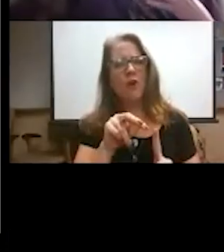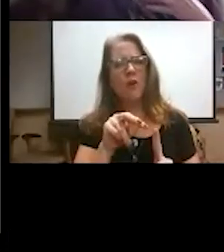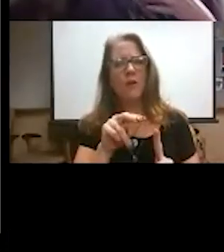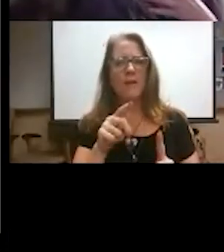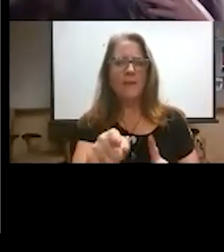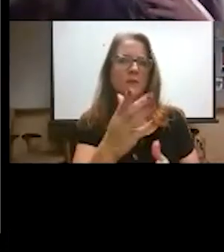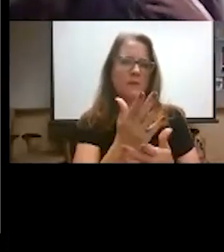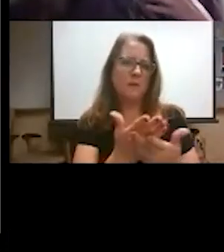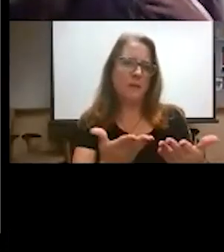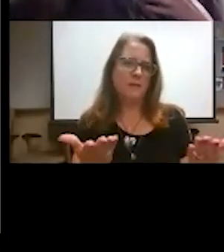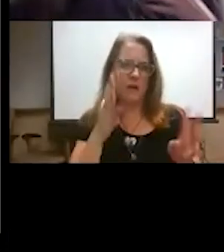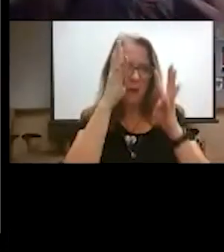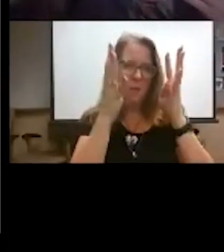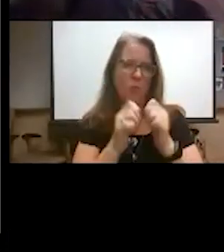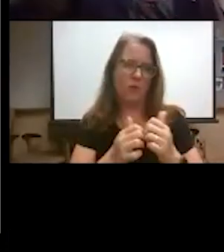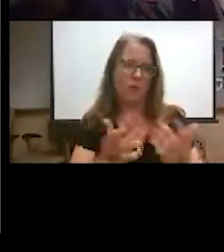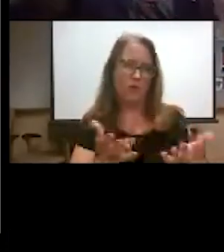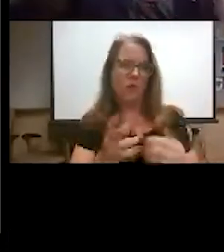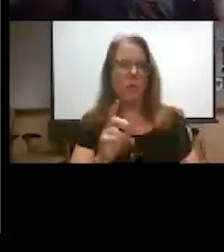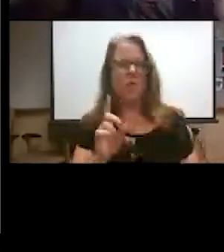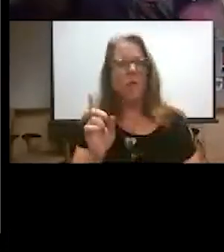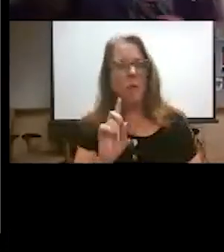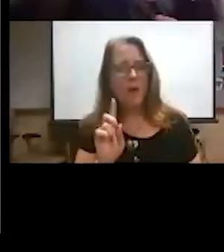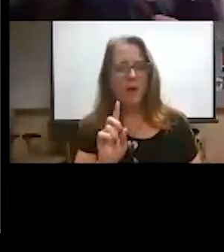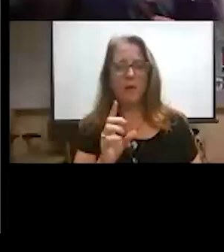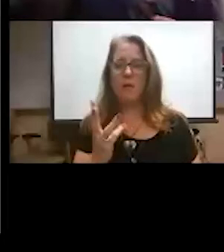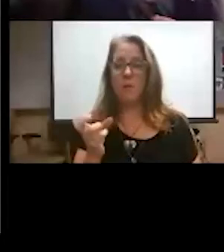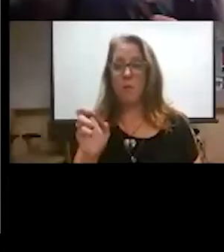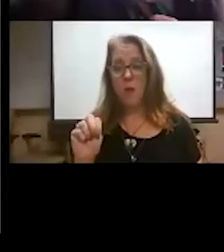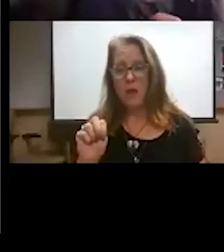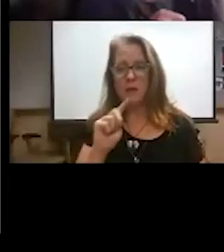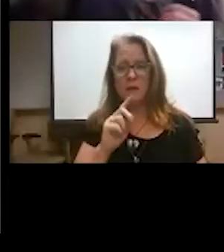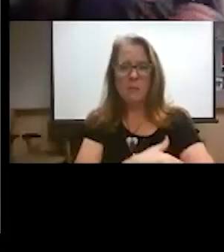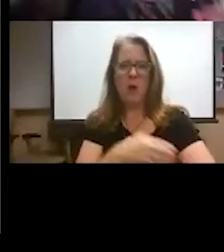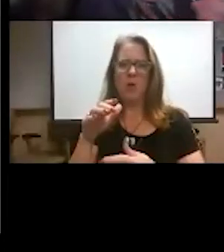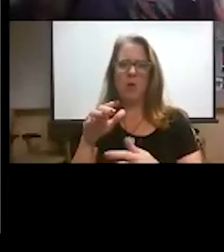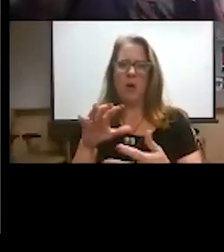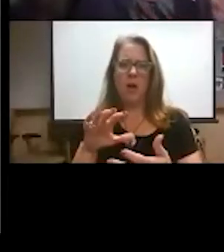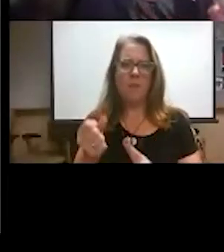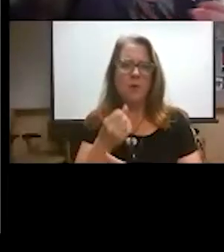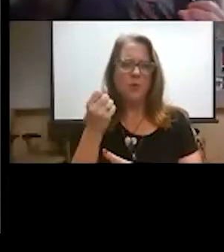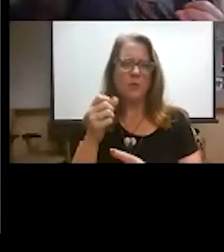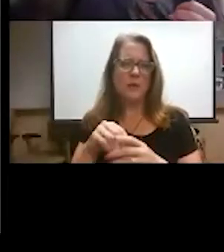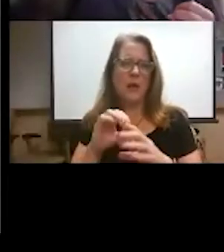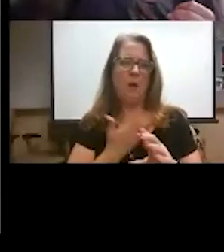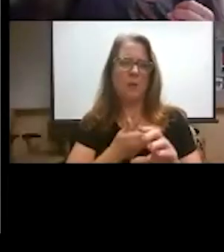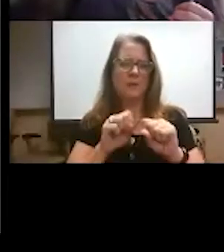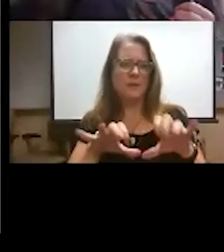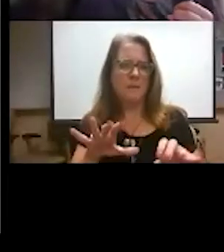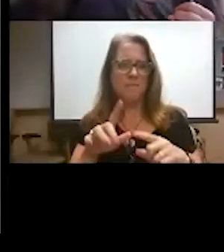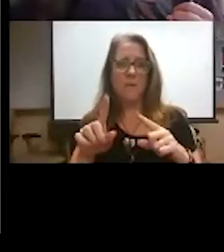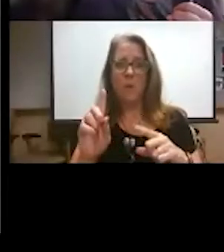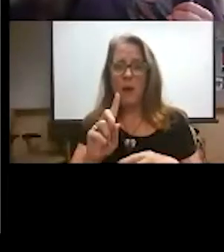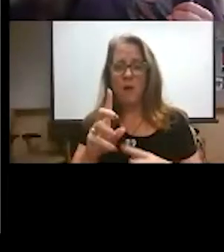up for. Where and when is power being abused in our system? Where and when is effective power not